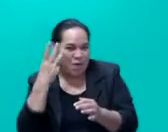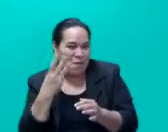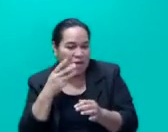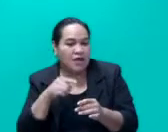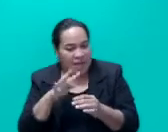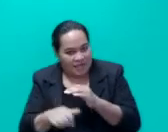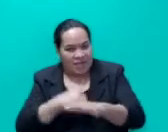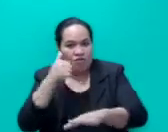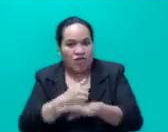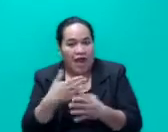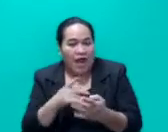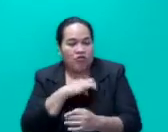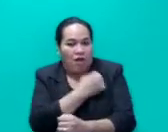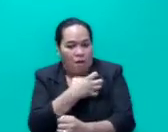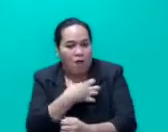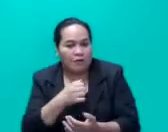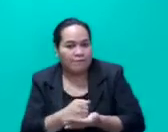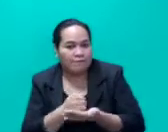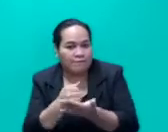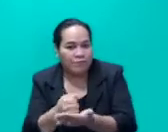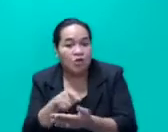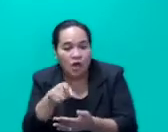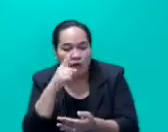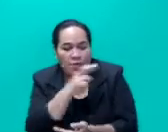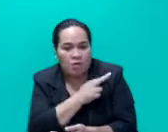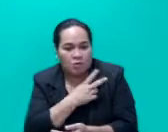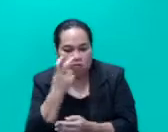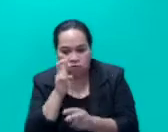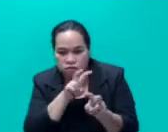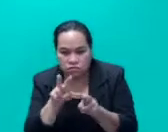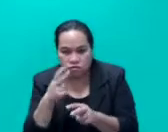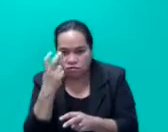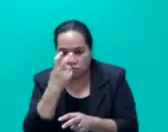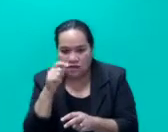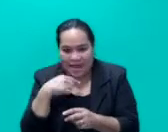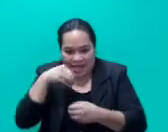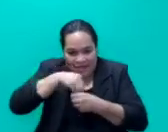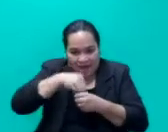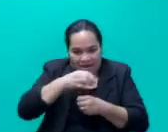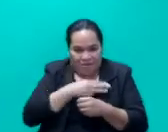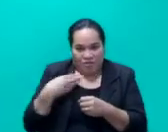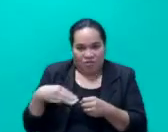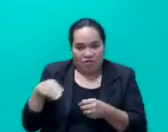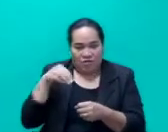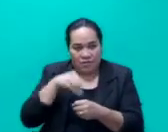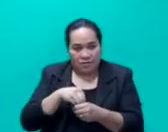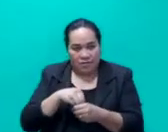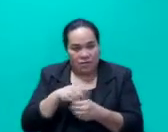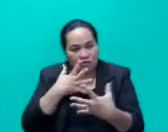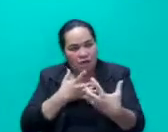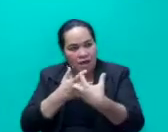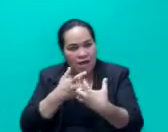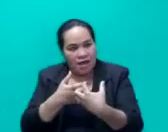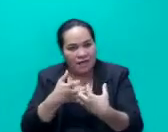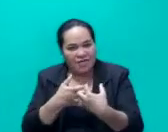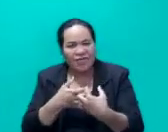being strengthened to monitor the operations and programs of our department in alignment with set targets, including